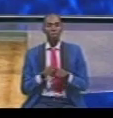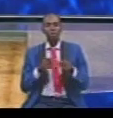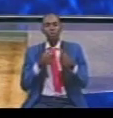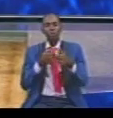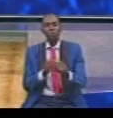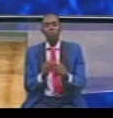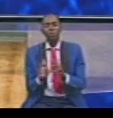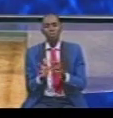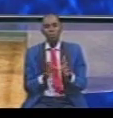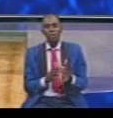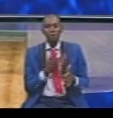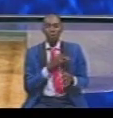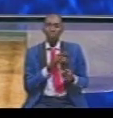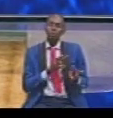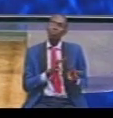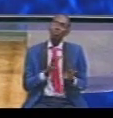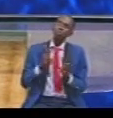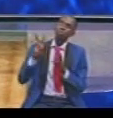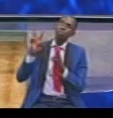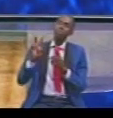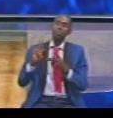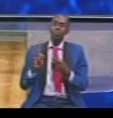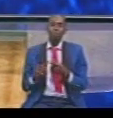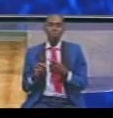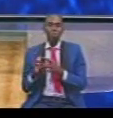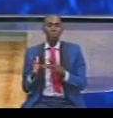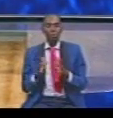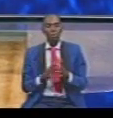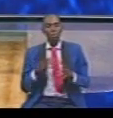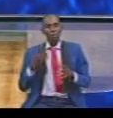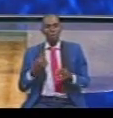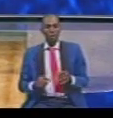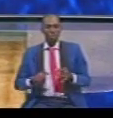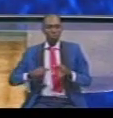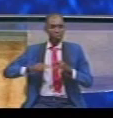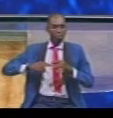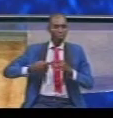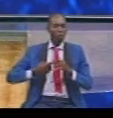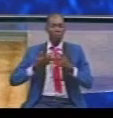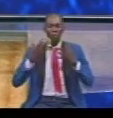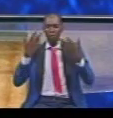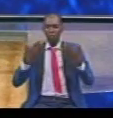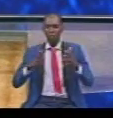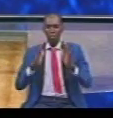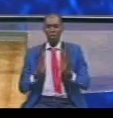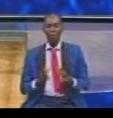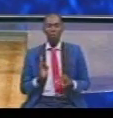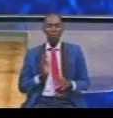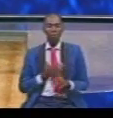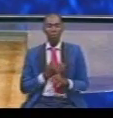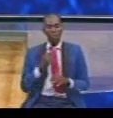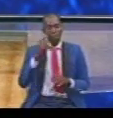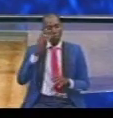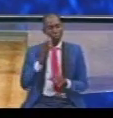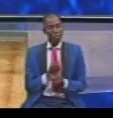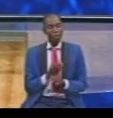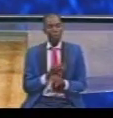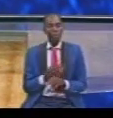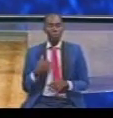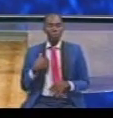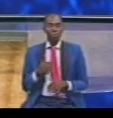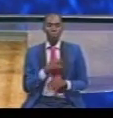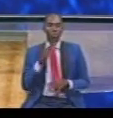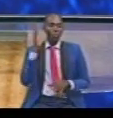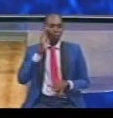we look unto Jesus, the author and the finisher of our faith, will walk through